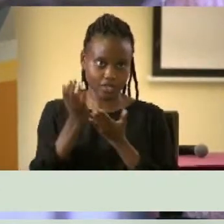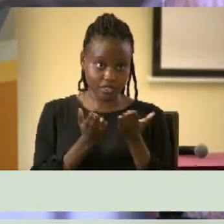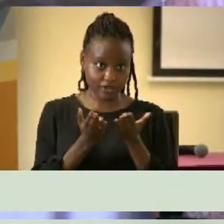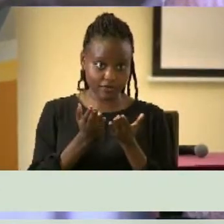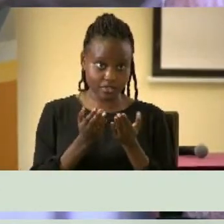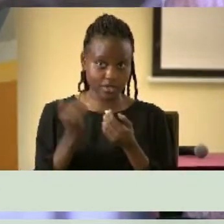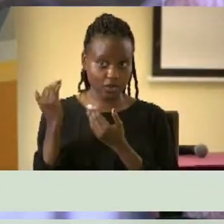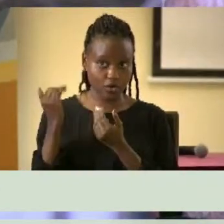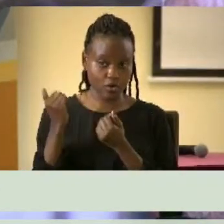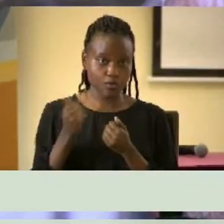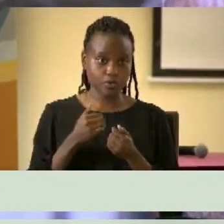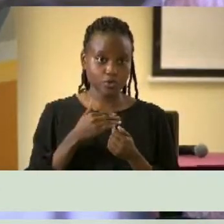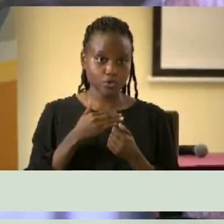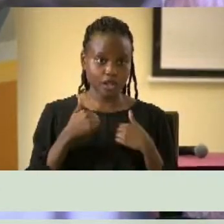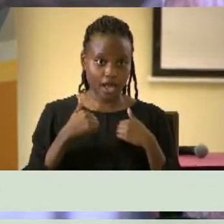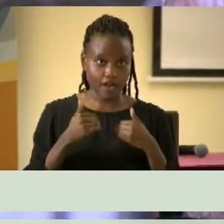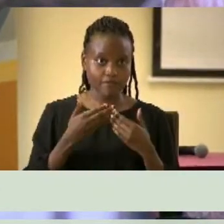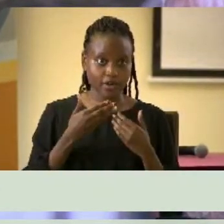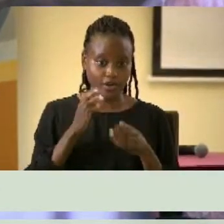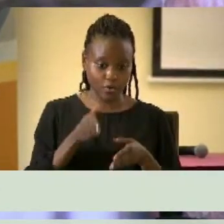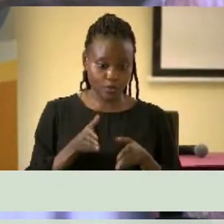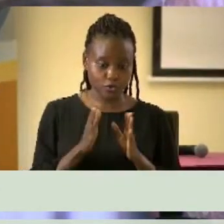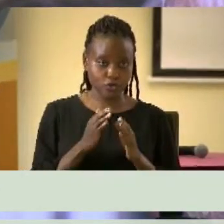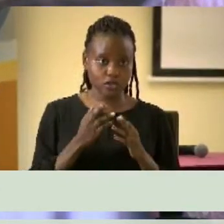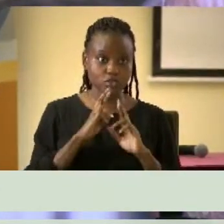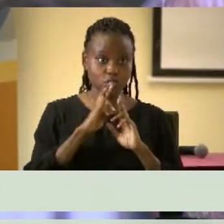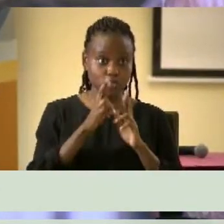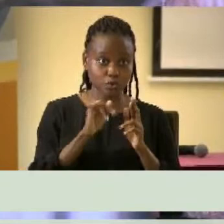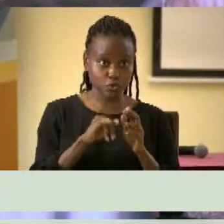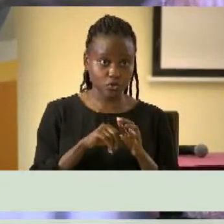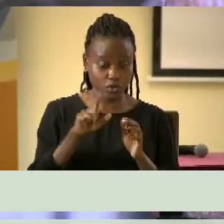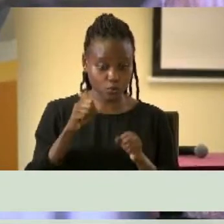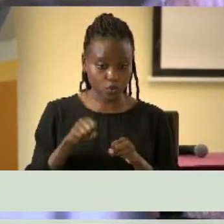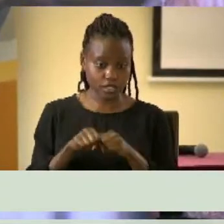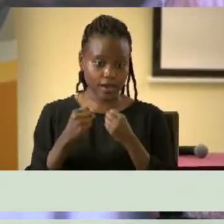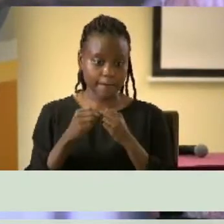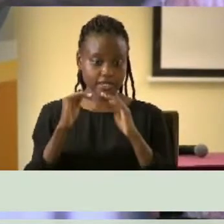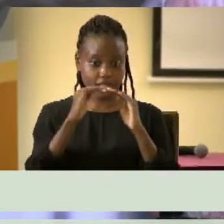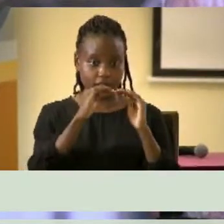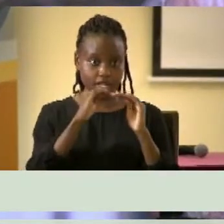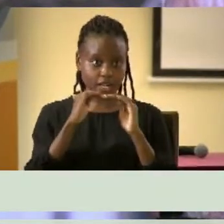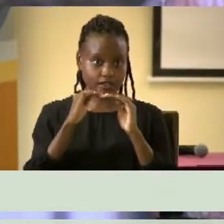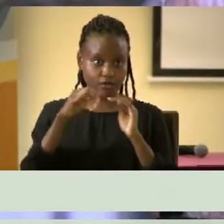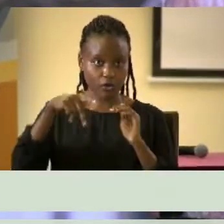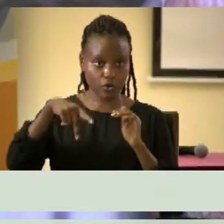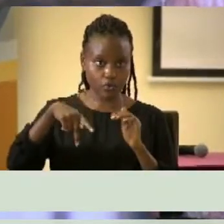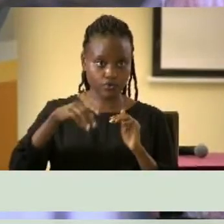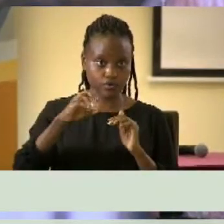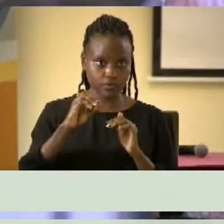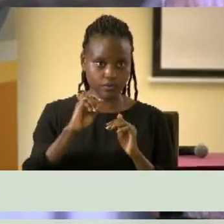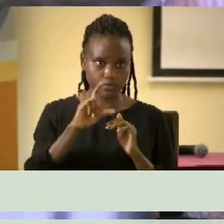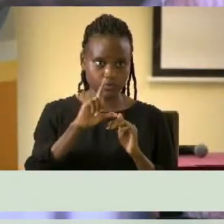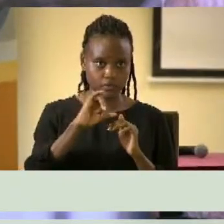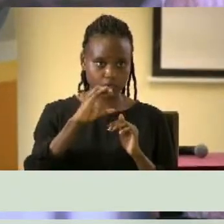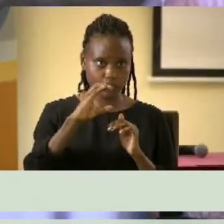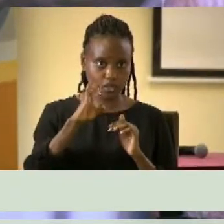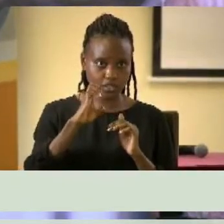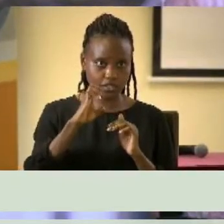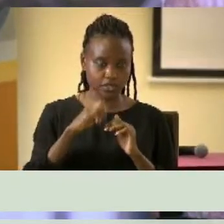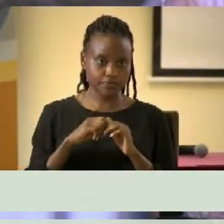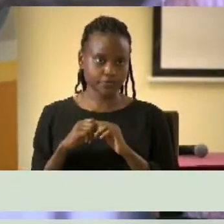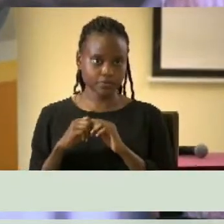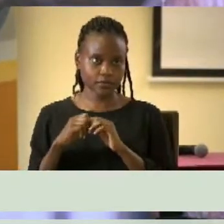opportunity to respond to that and tell us what happens at the level of the police station. ASCA,